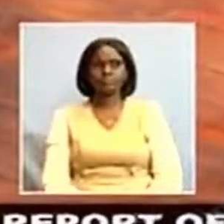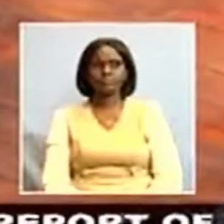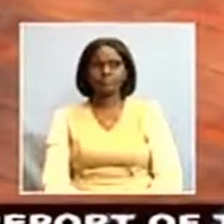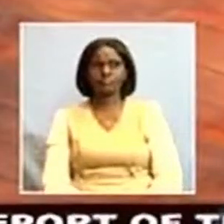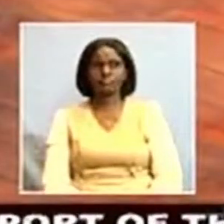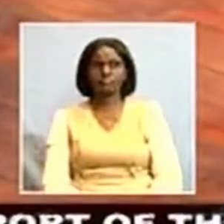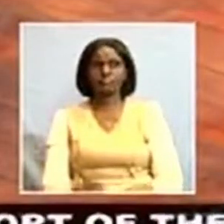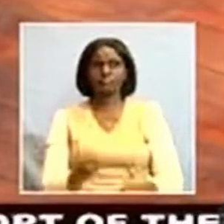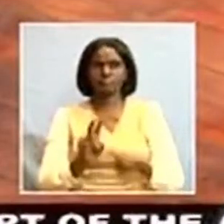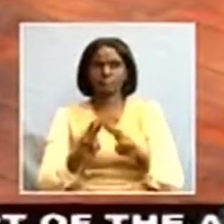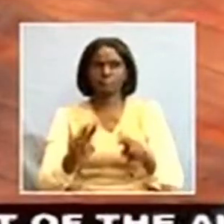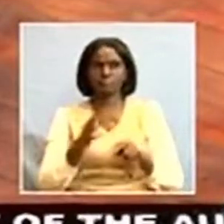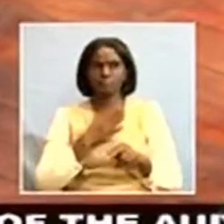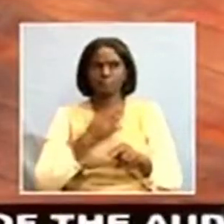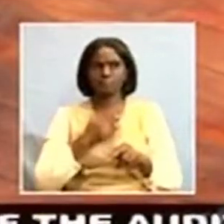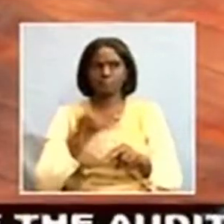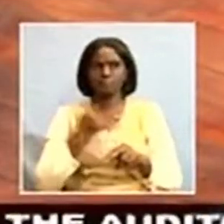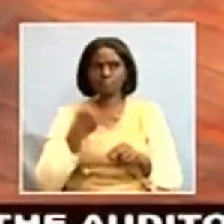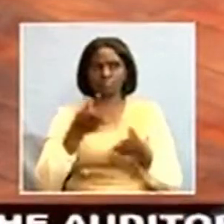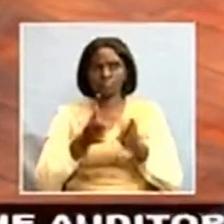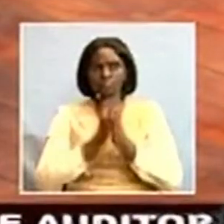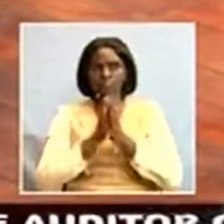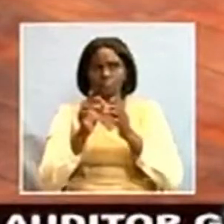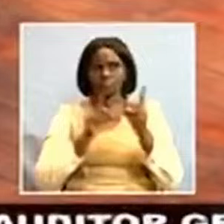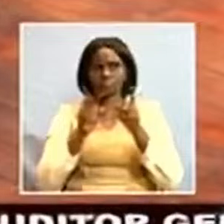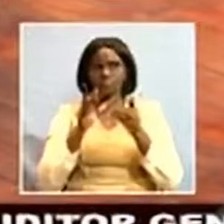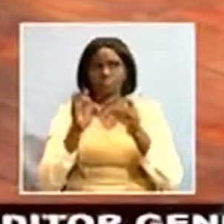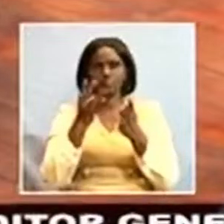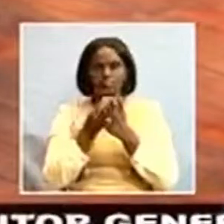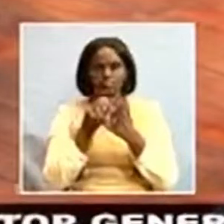Again, Chair, I would ask the Director of Finance.